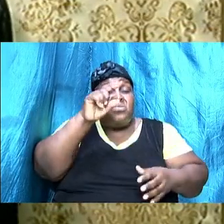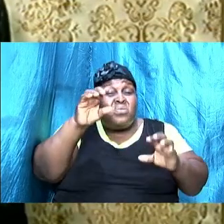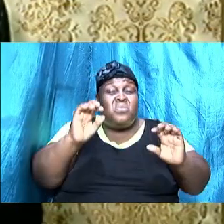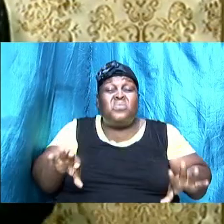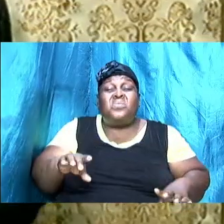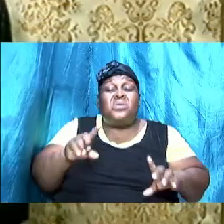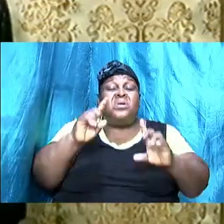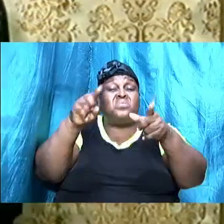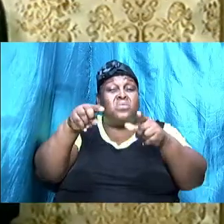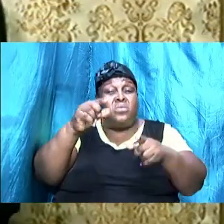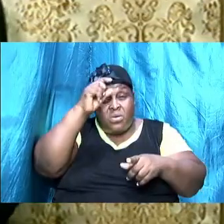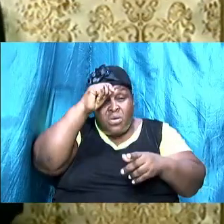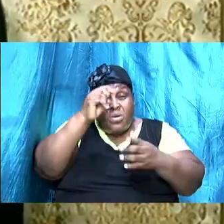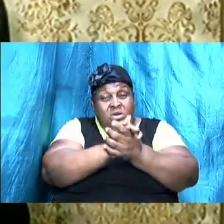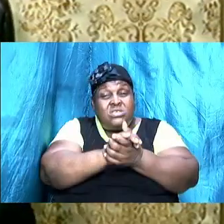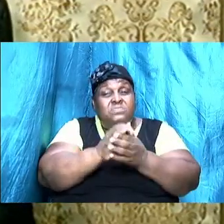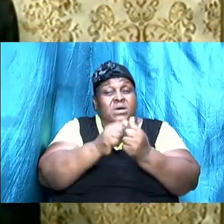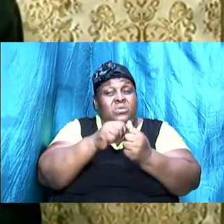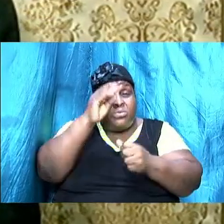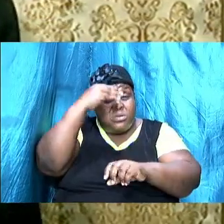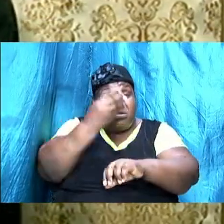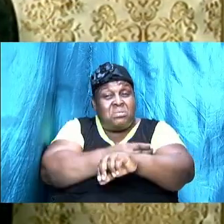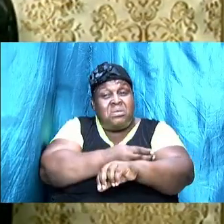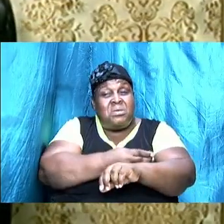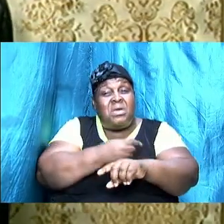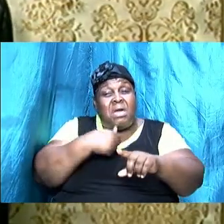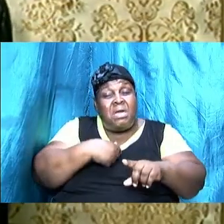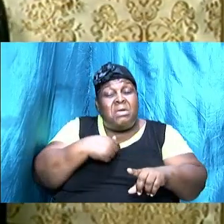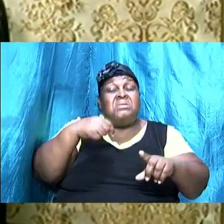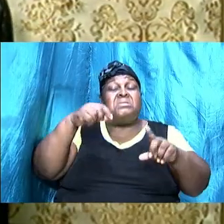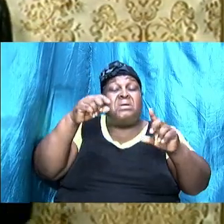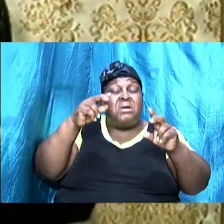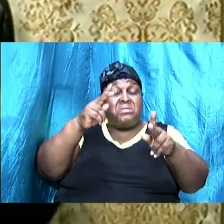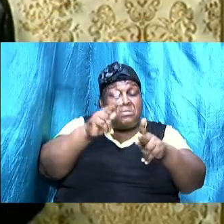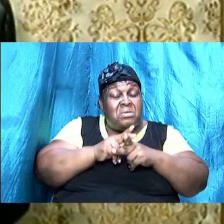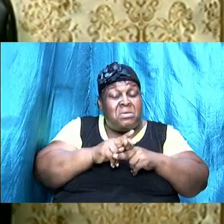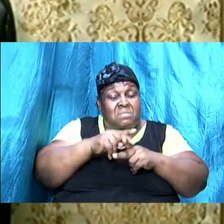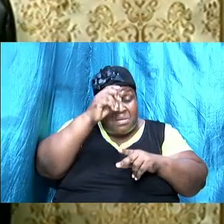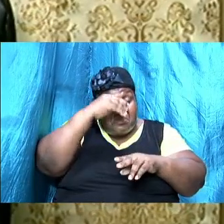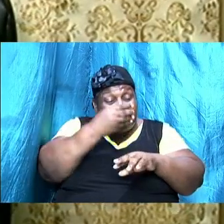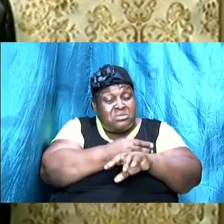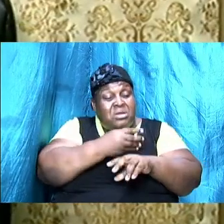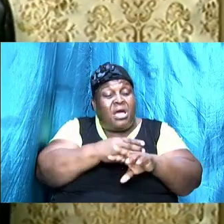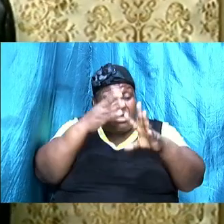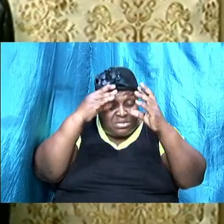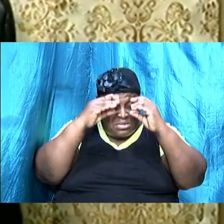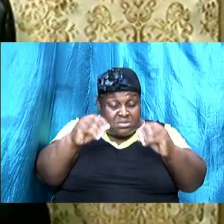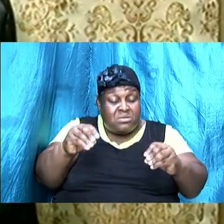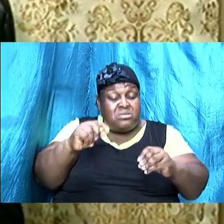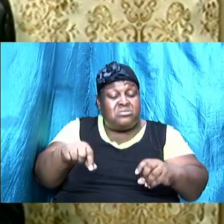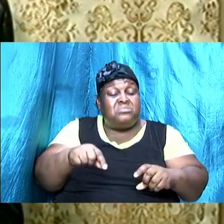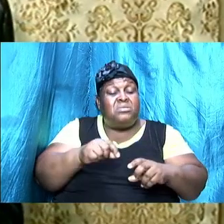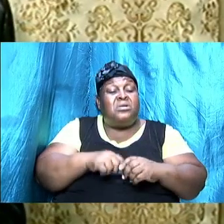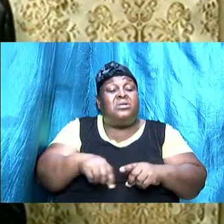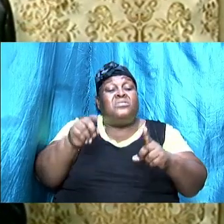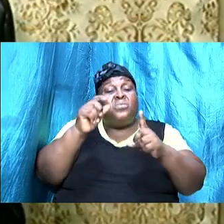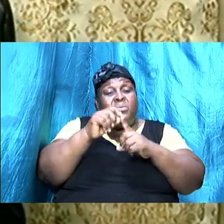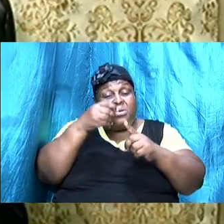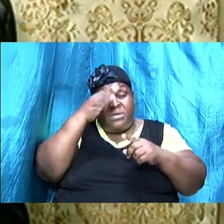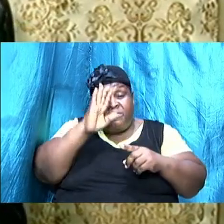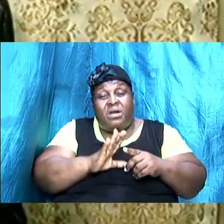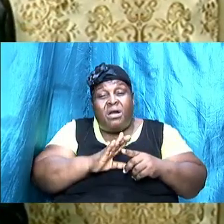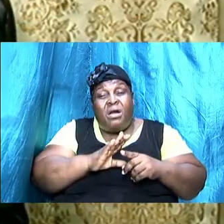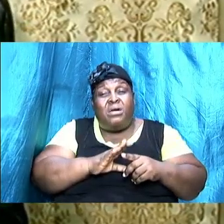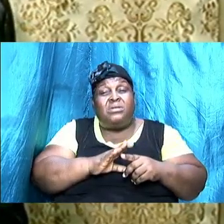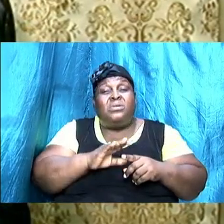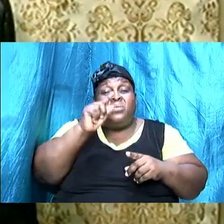from your wife and say, well, I go and keep him and teach him the word. I can't live with her anymore. And I go and go away and take custody. And when I have custody, I'm going to